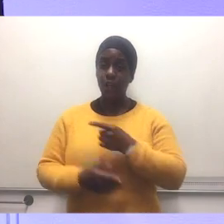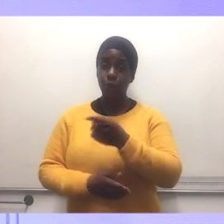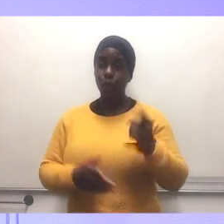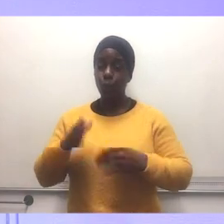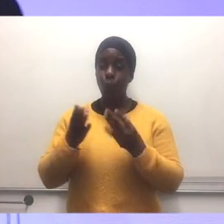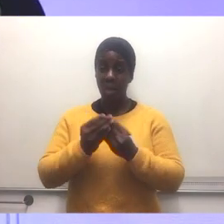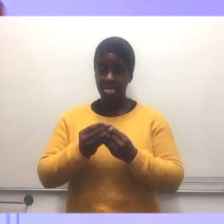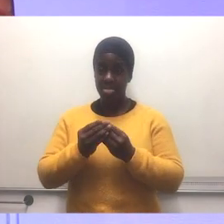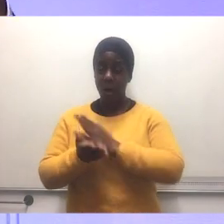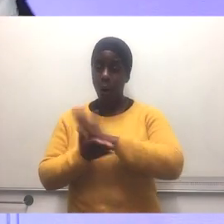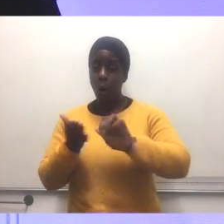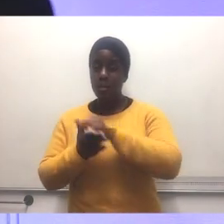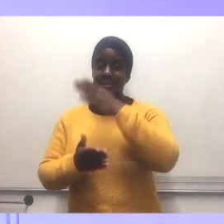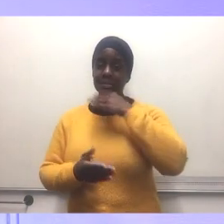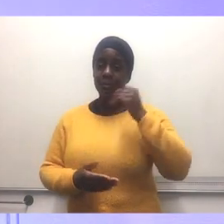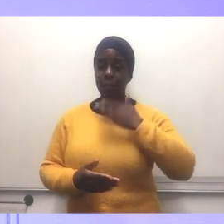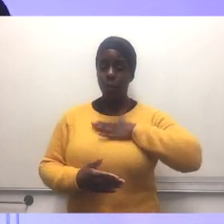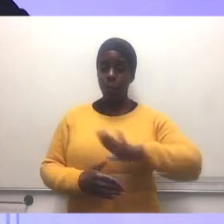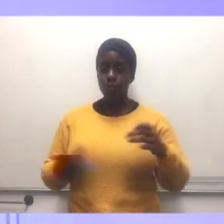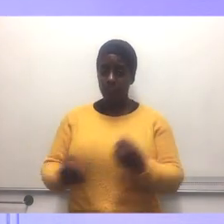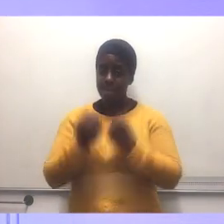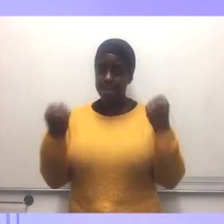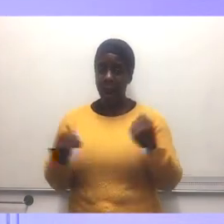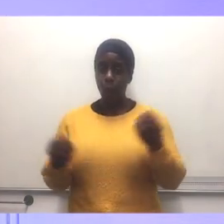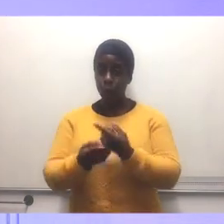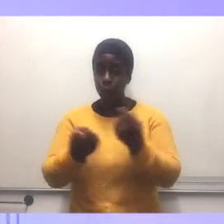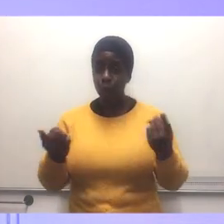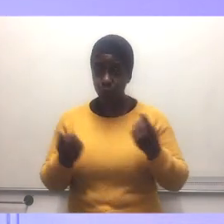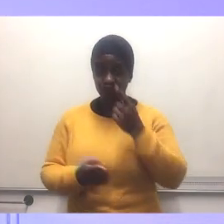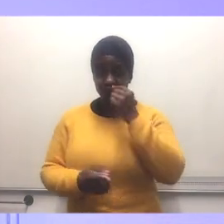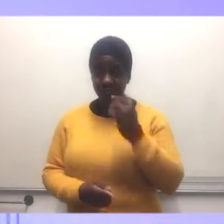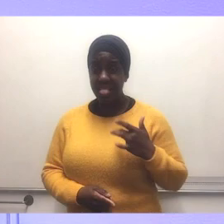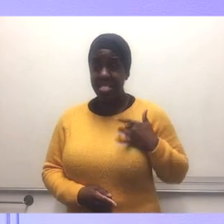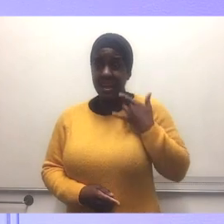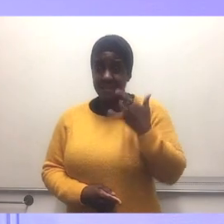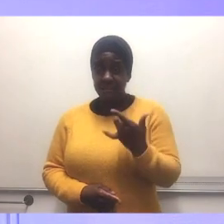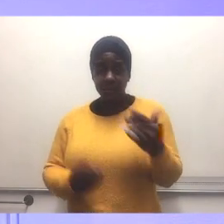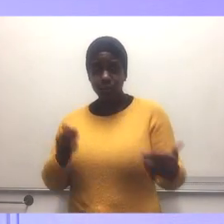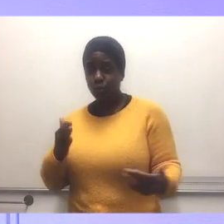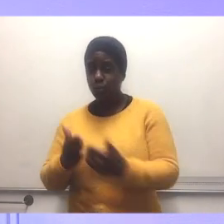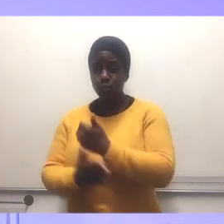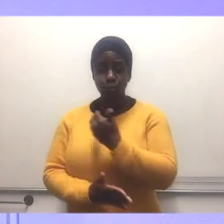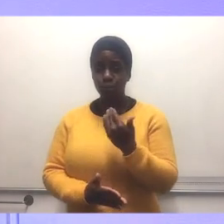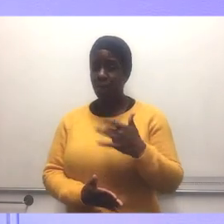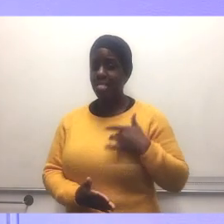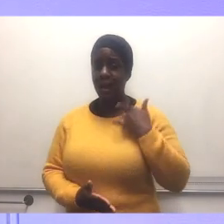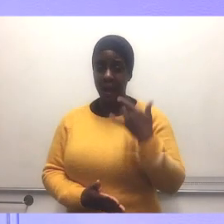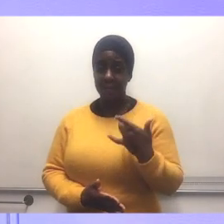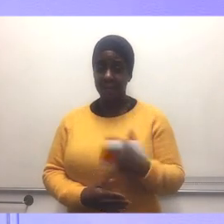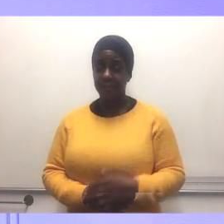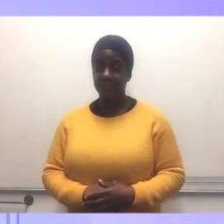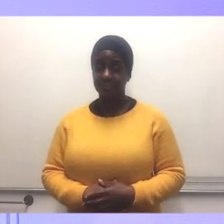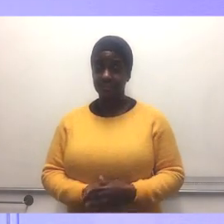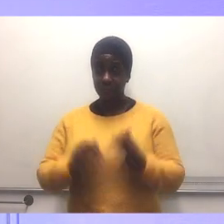Holy Spirit. He wants to empower you so that you can live a brand new life.